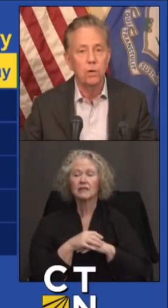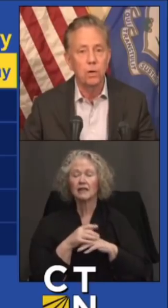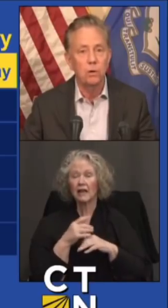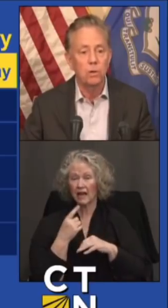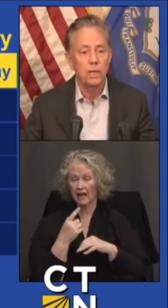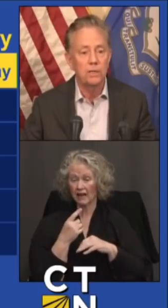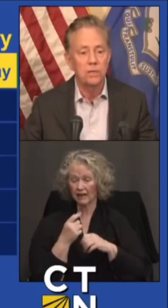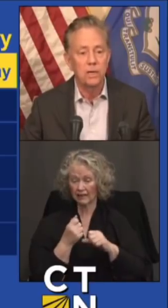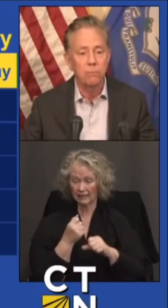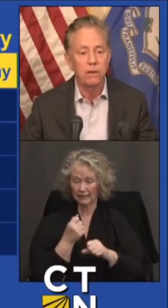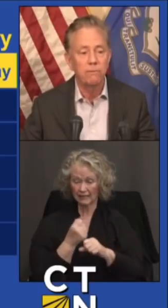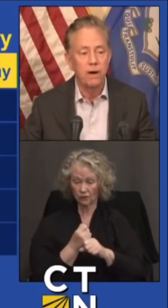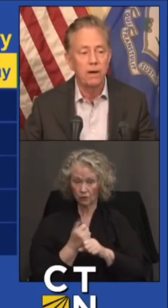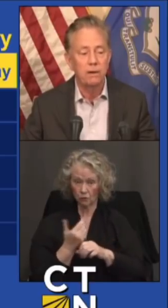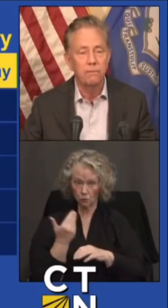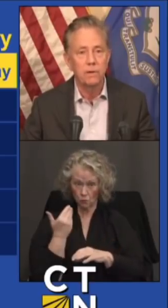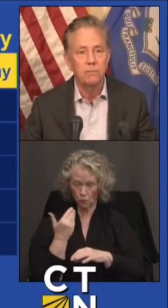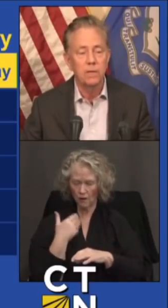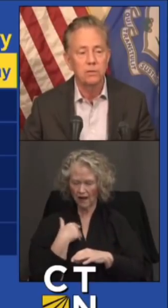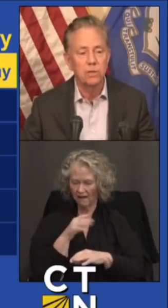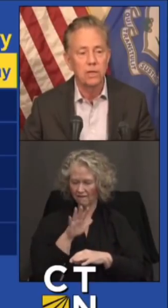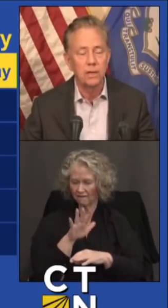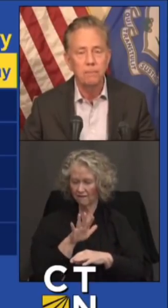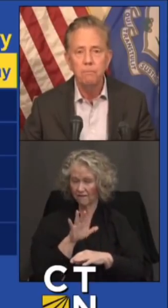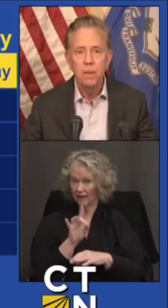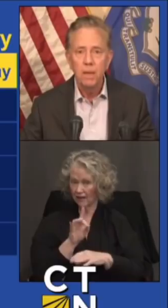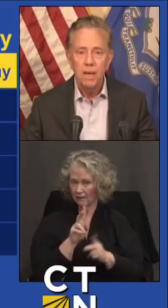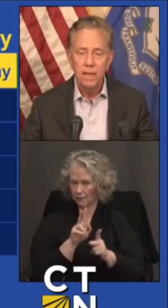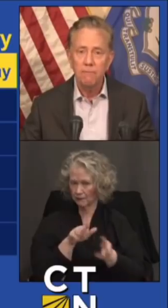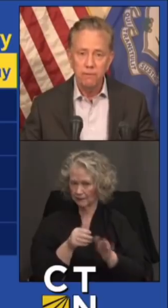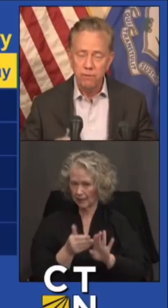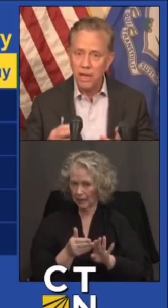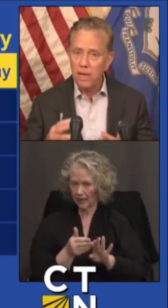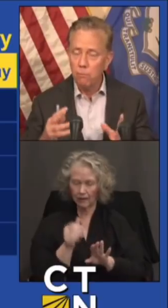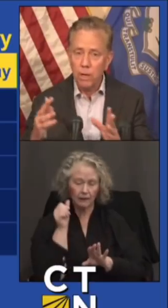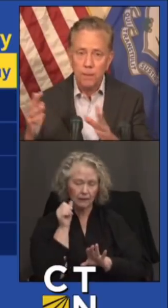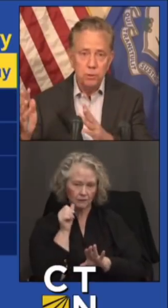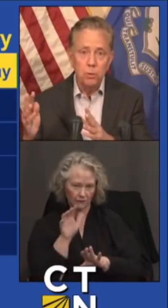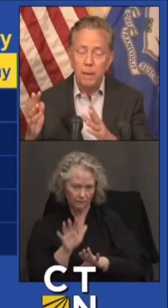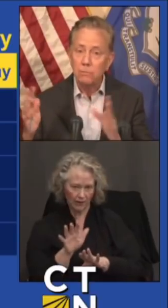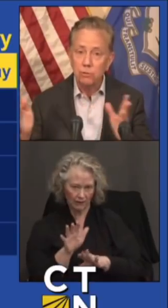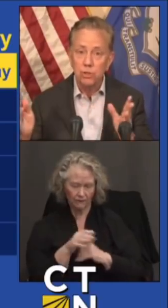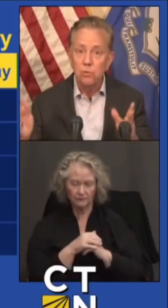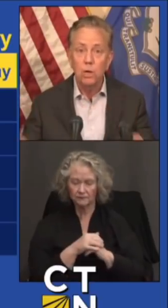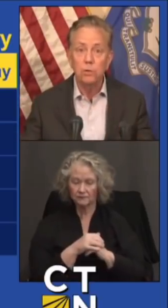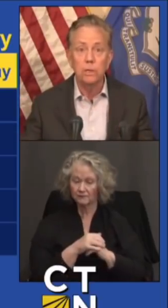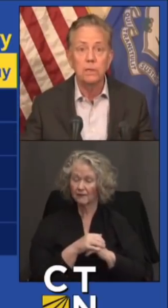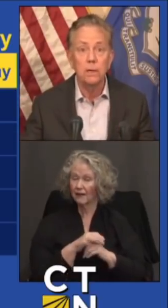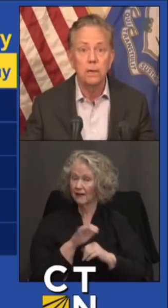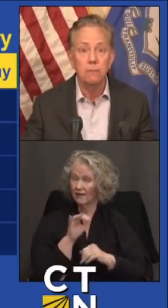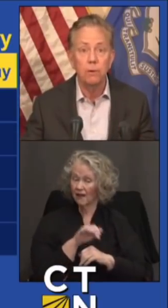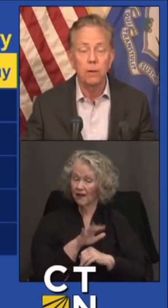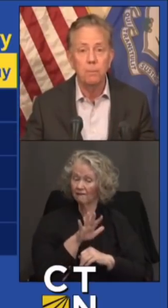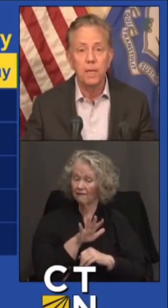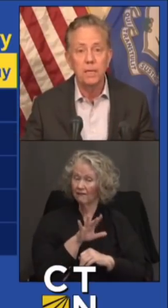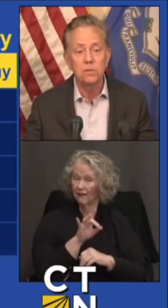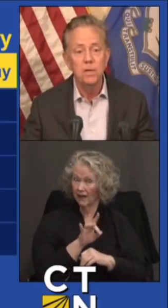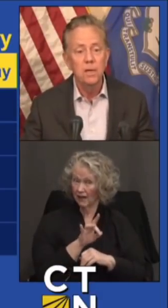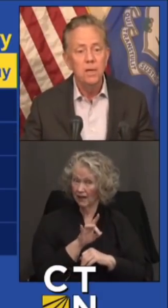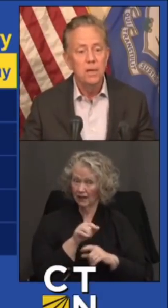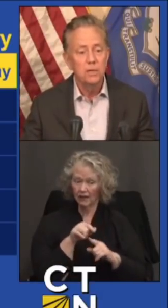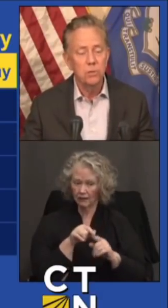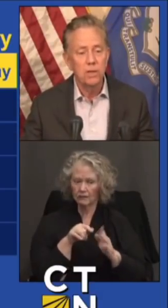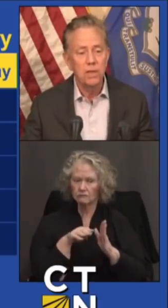year ago on that day. We had 5 yesterday. And that 58 went up to about 200 when it